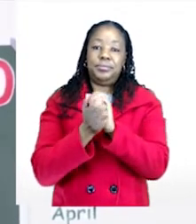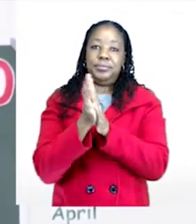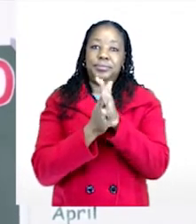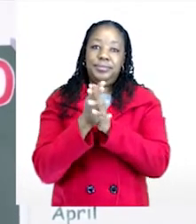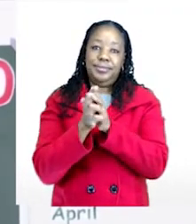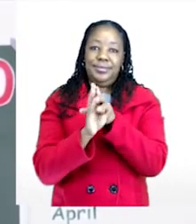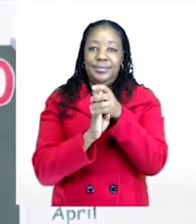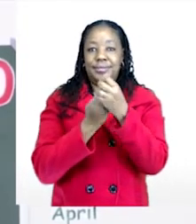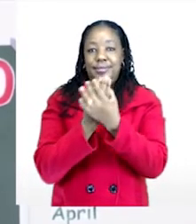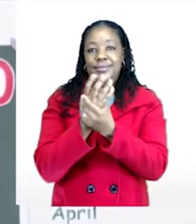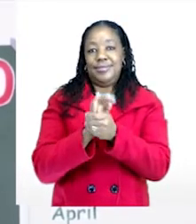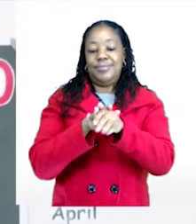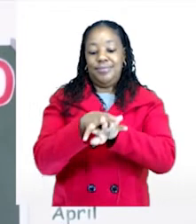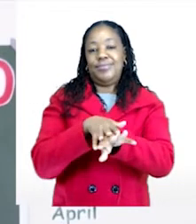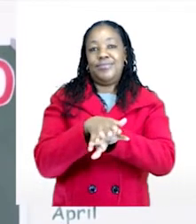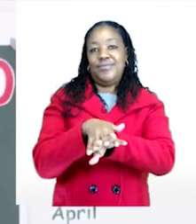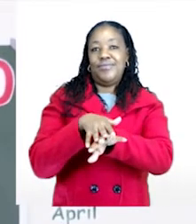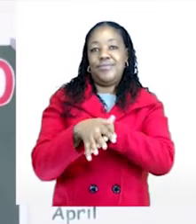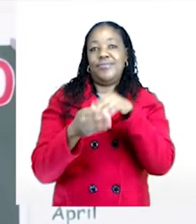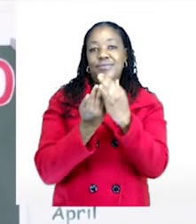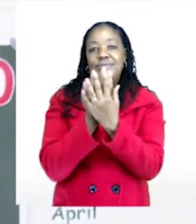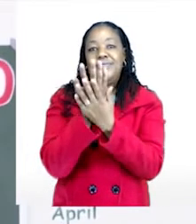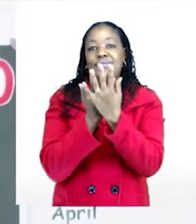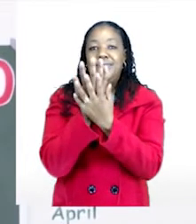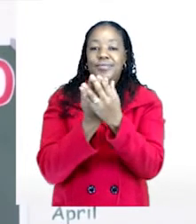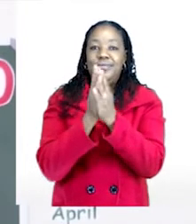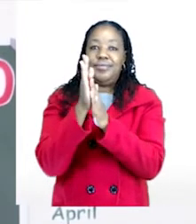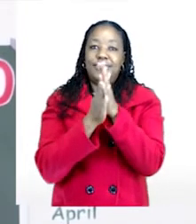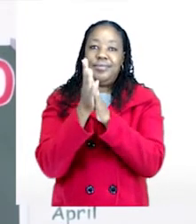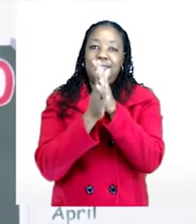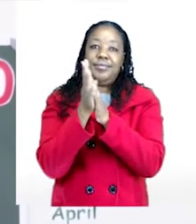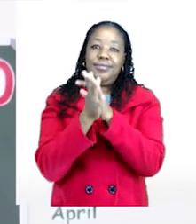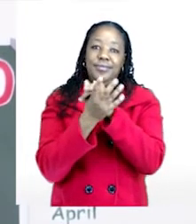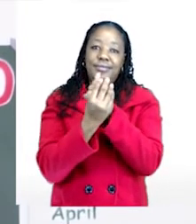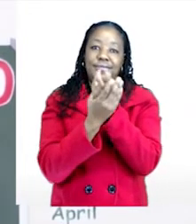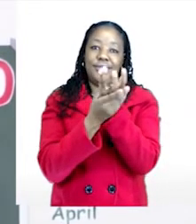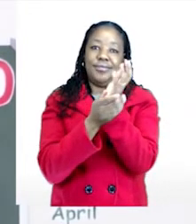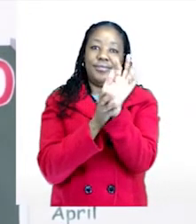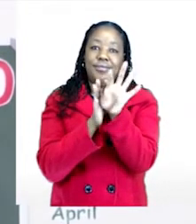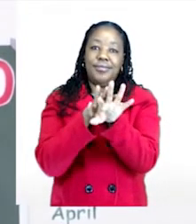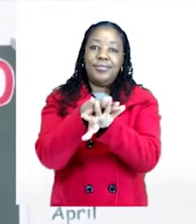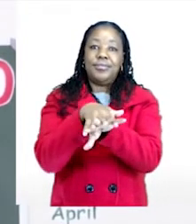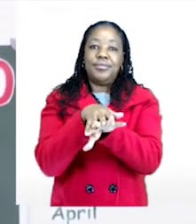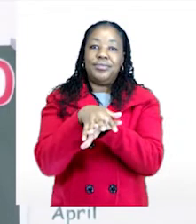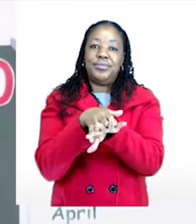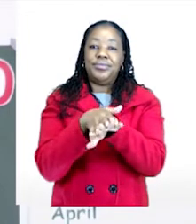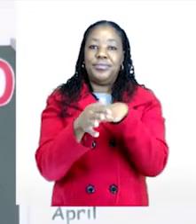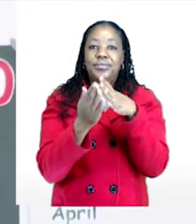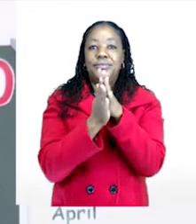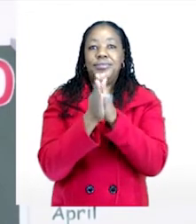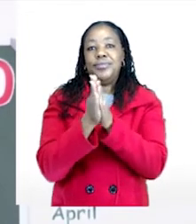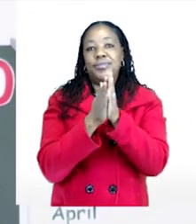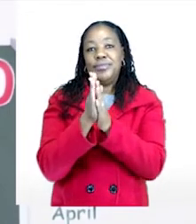Rub, rub, rub your hands back, inside and forth. Now your hands